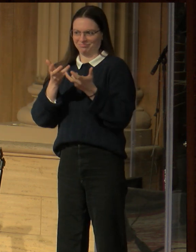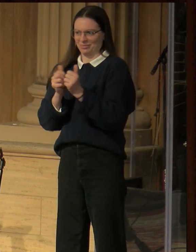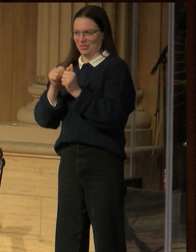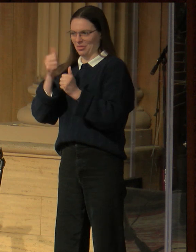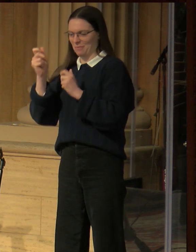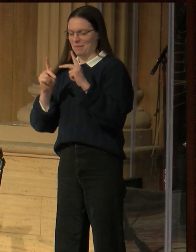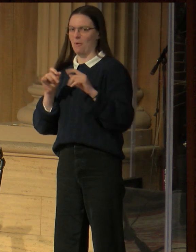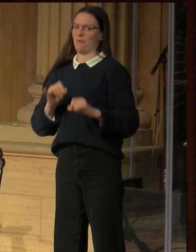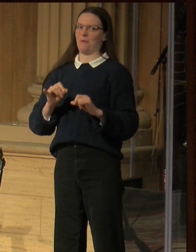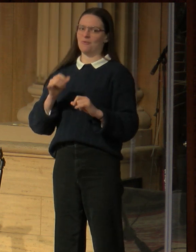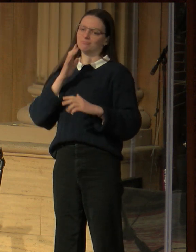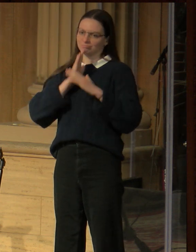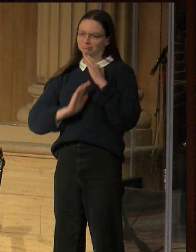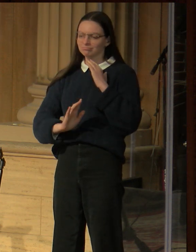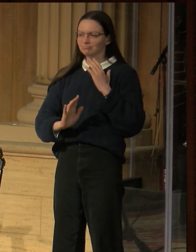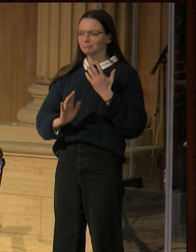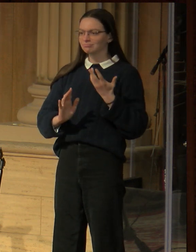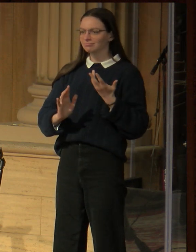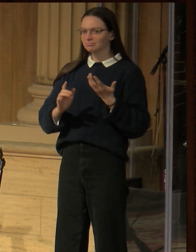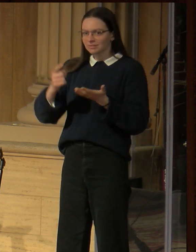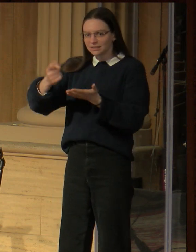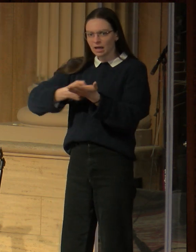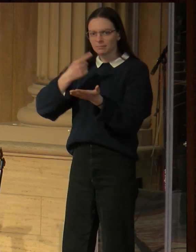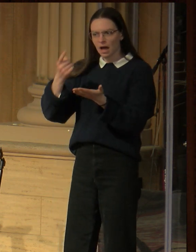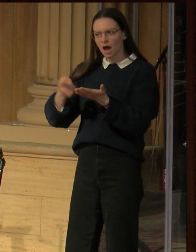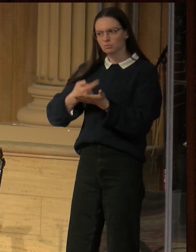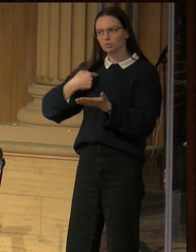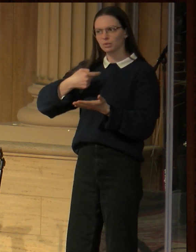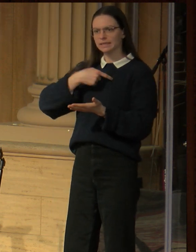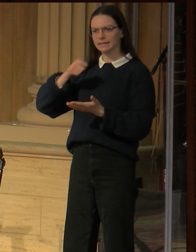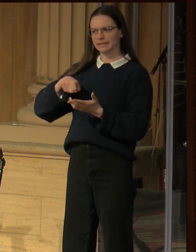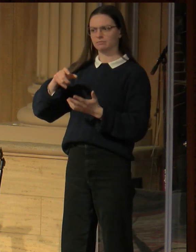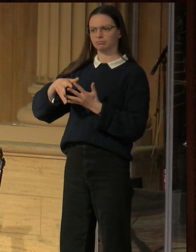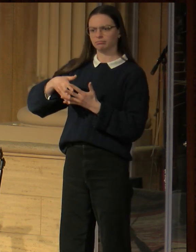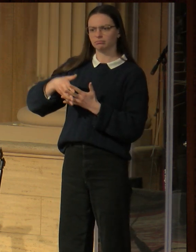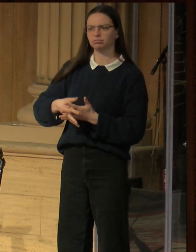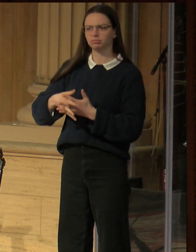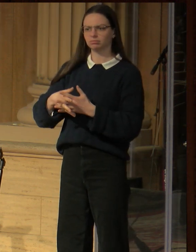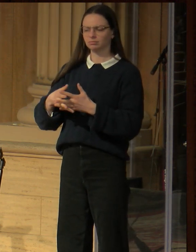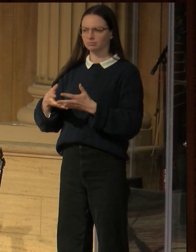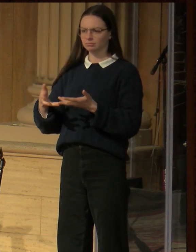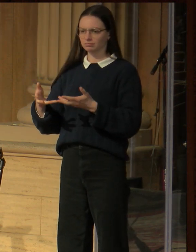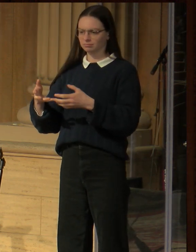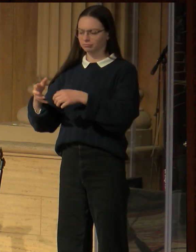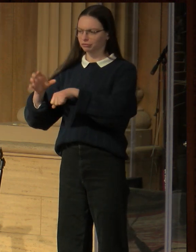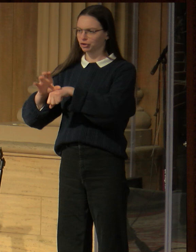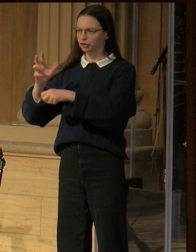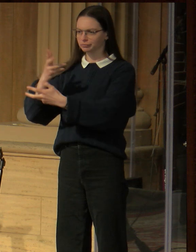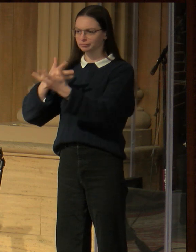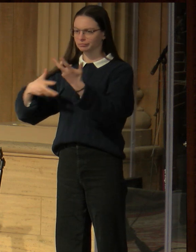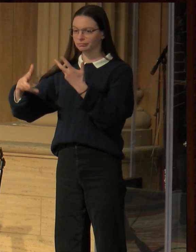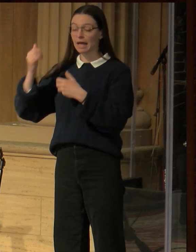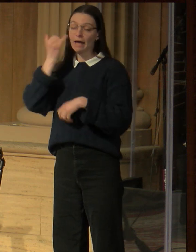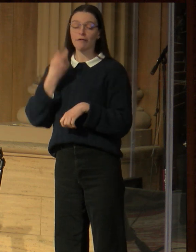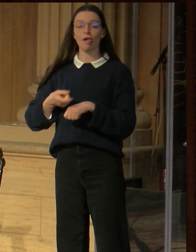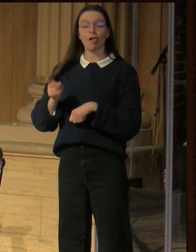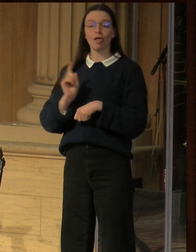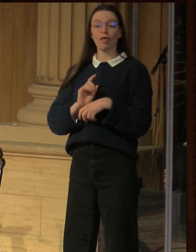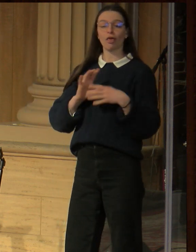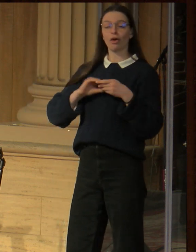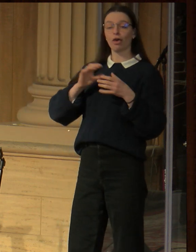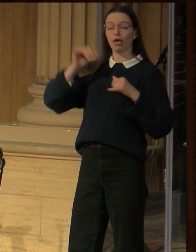people. And sometimes we need to be grounded like that, where we can get up and just wax eloquently about some area of doctrine, but we need the